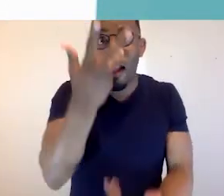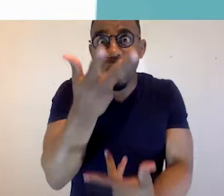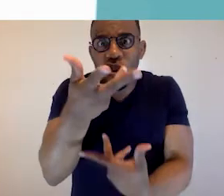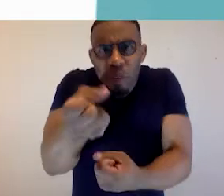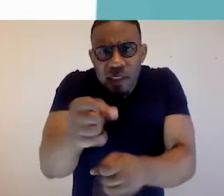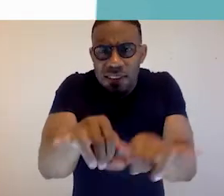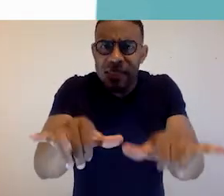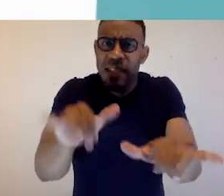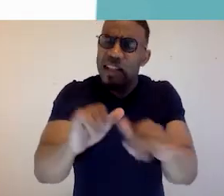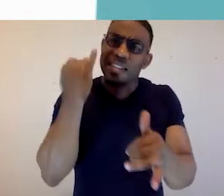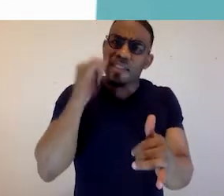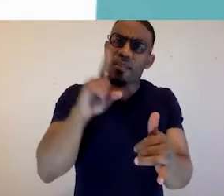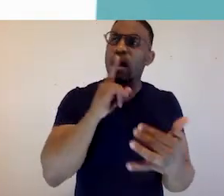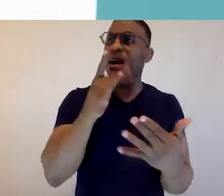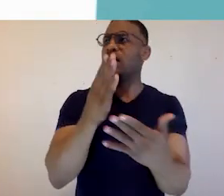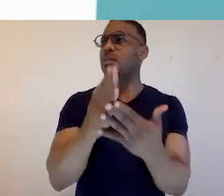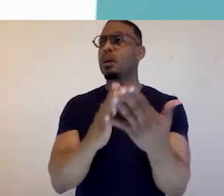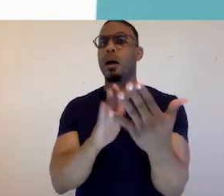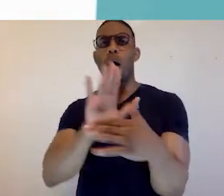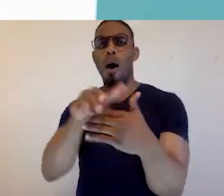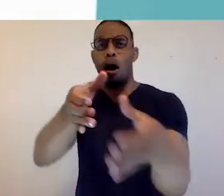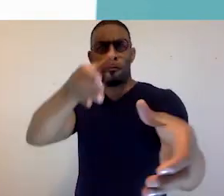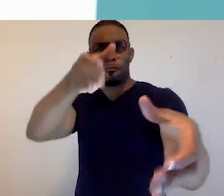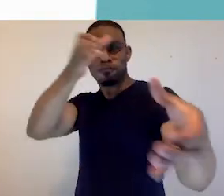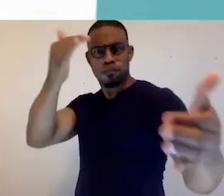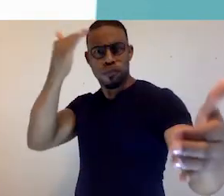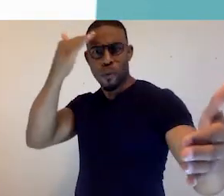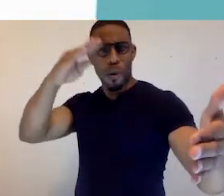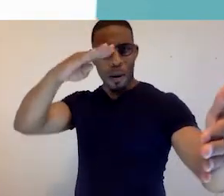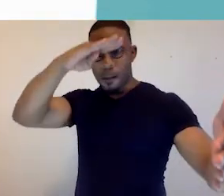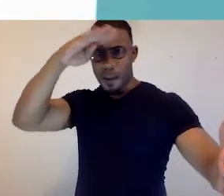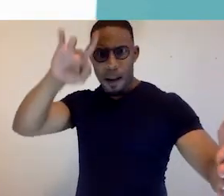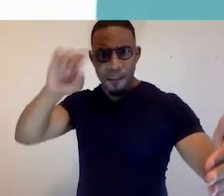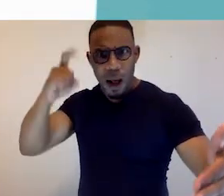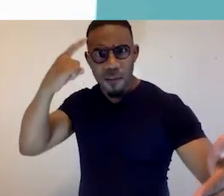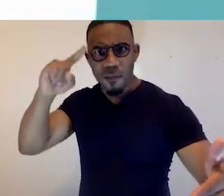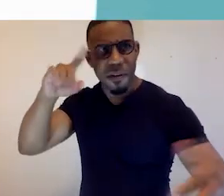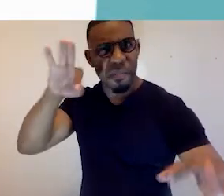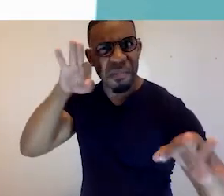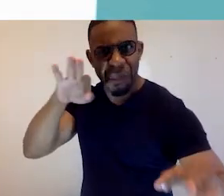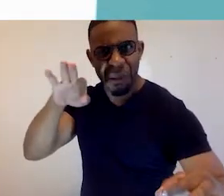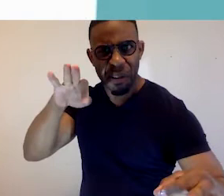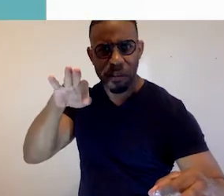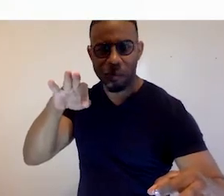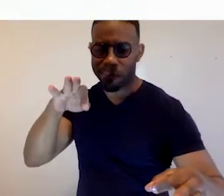systems as if they are this all knowing black box of perfection.